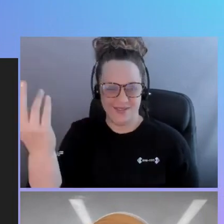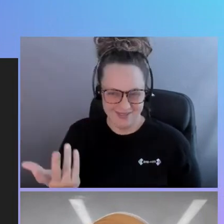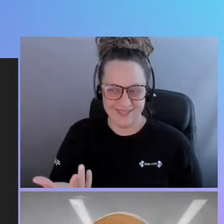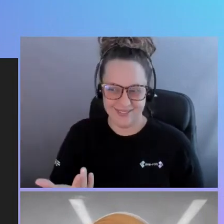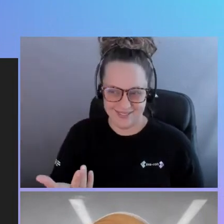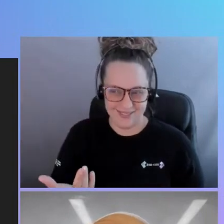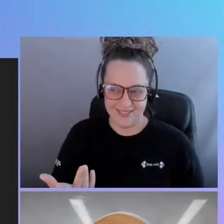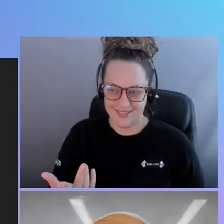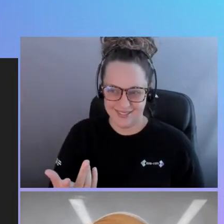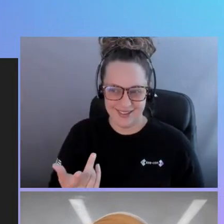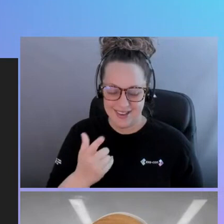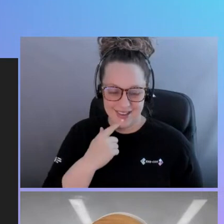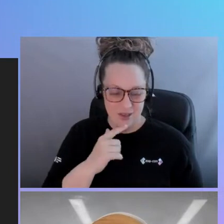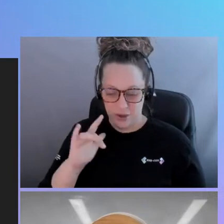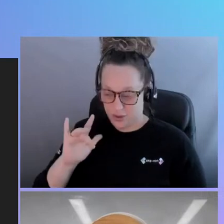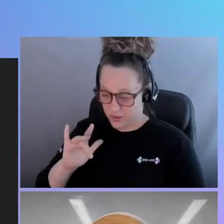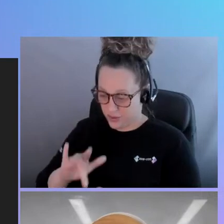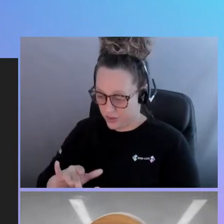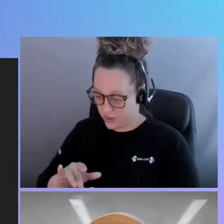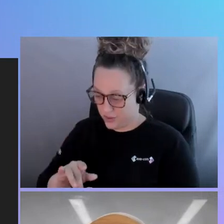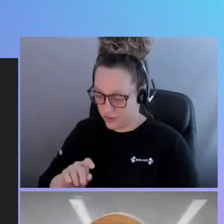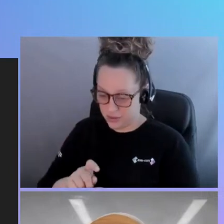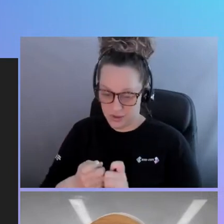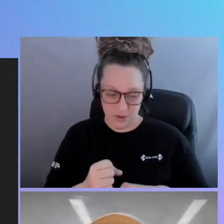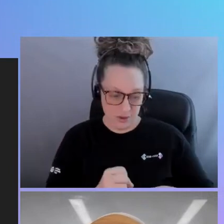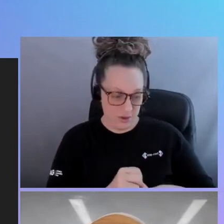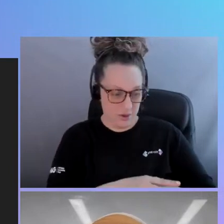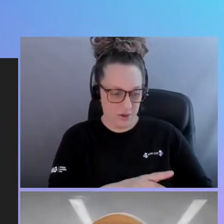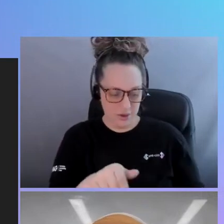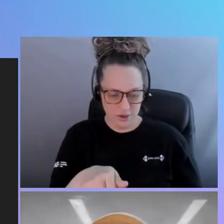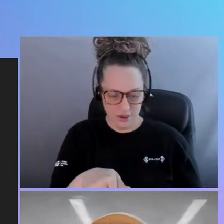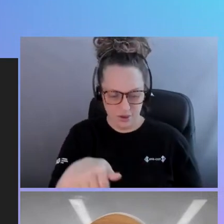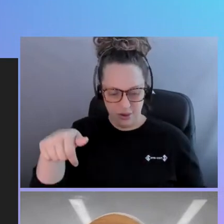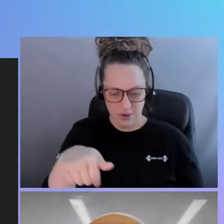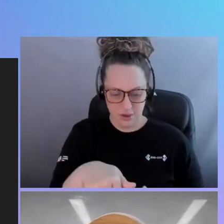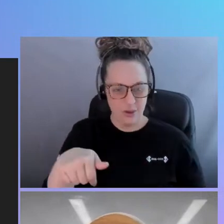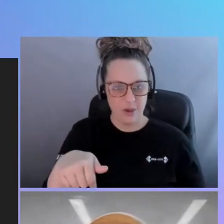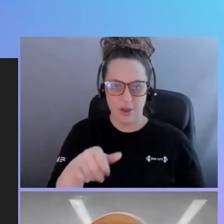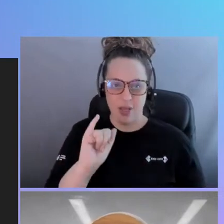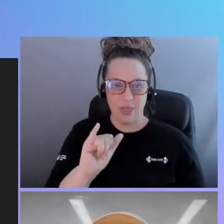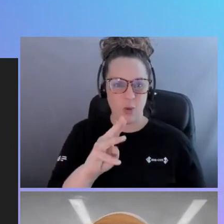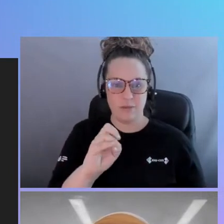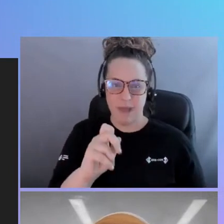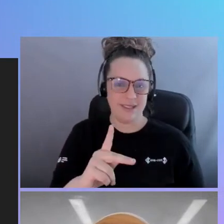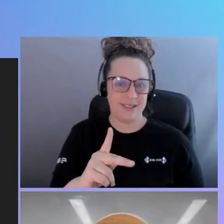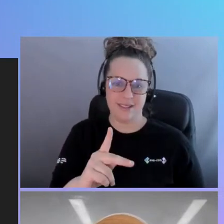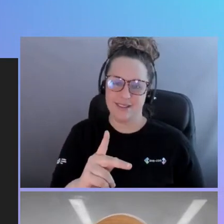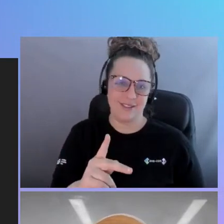UI is not showing up as you expect, it's probably because some of these auto-resizing masks are coming into action.